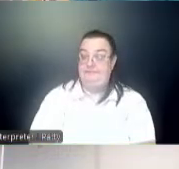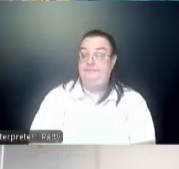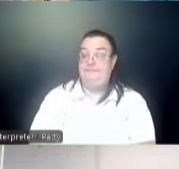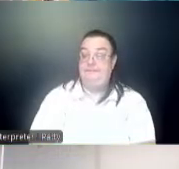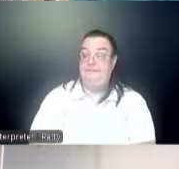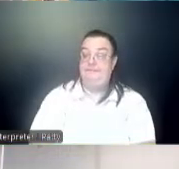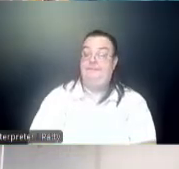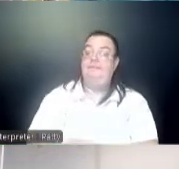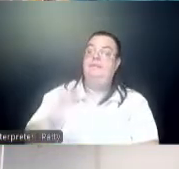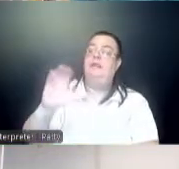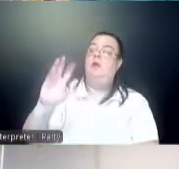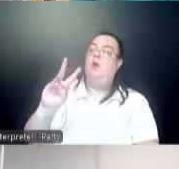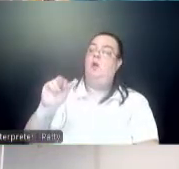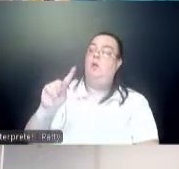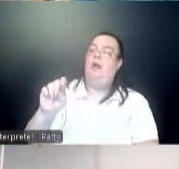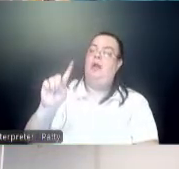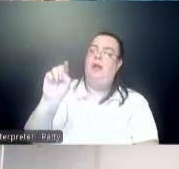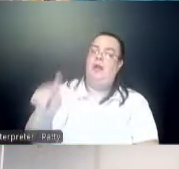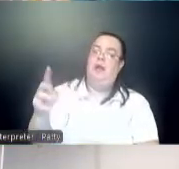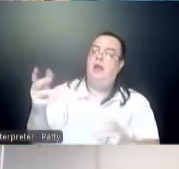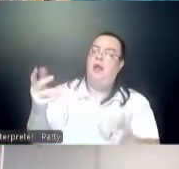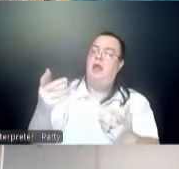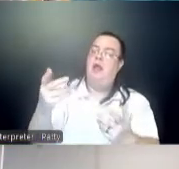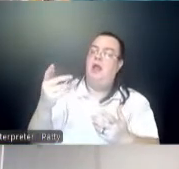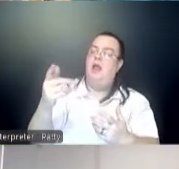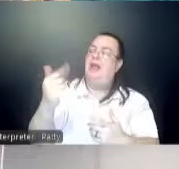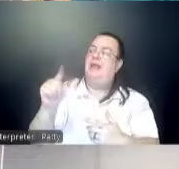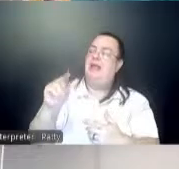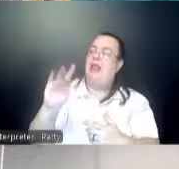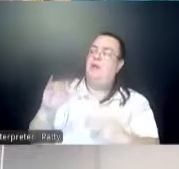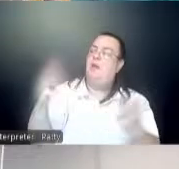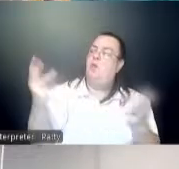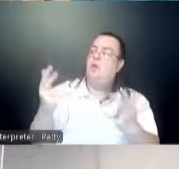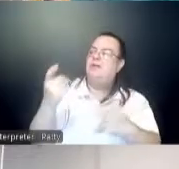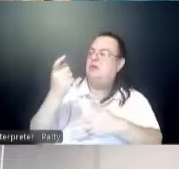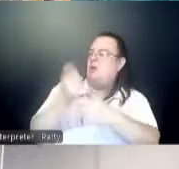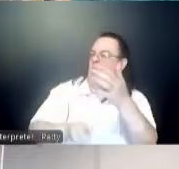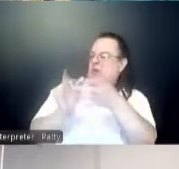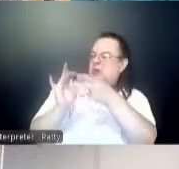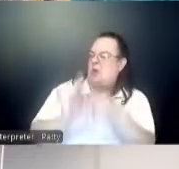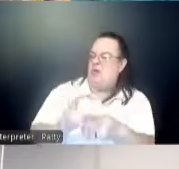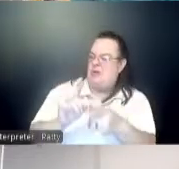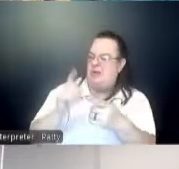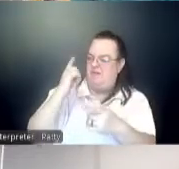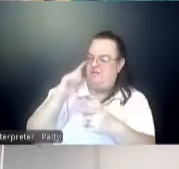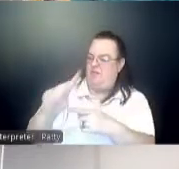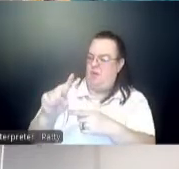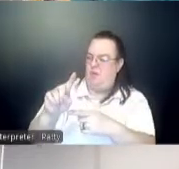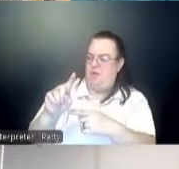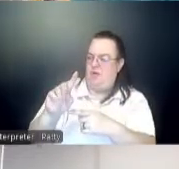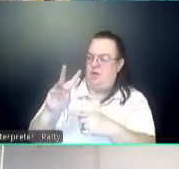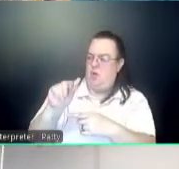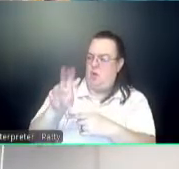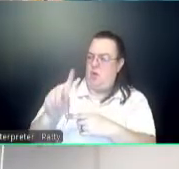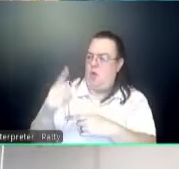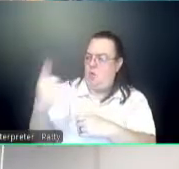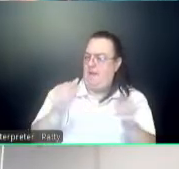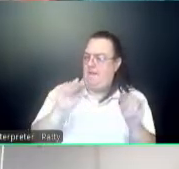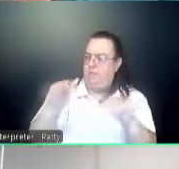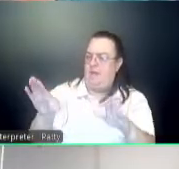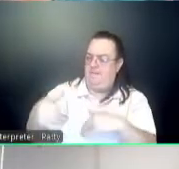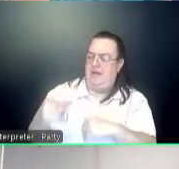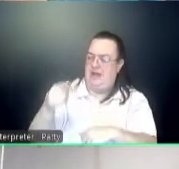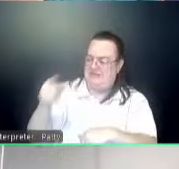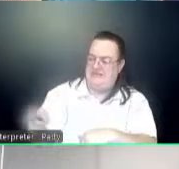Mr. Galloway, what's the cost associated with putting a box in Ward 1 again? Just to break down that. Do you have that line item? I don't have that